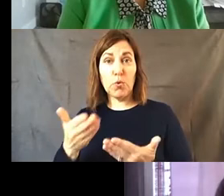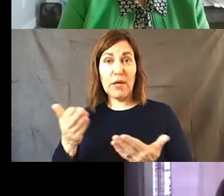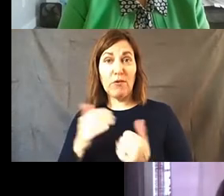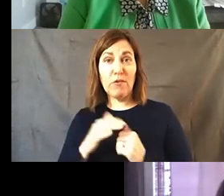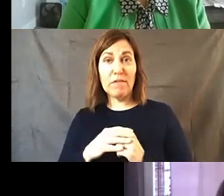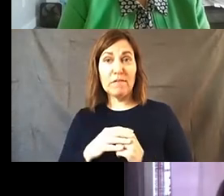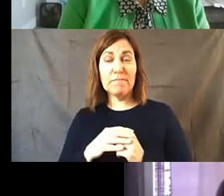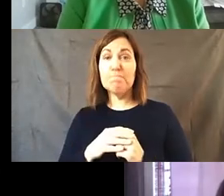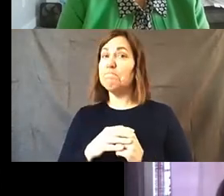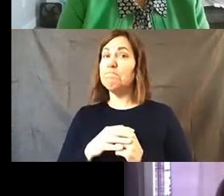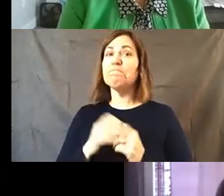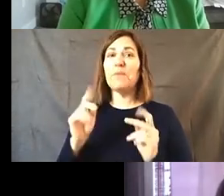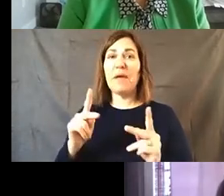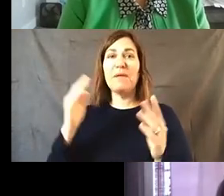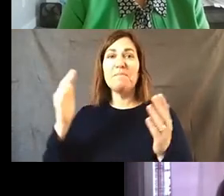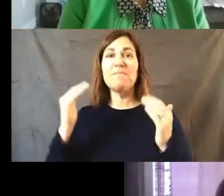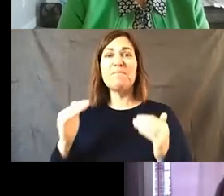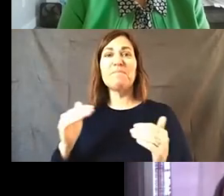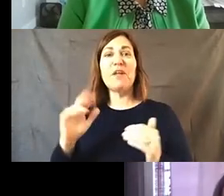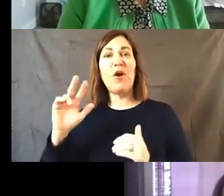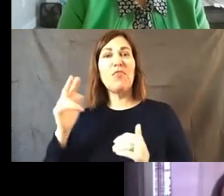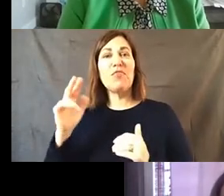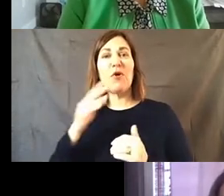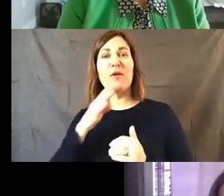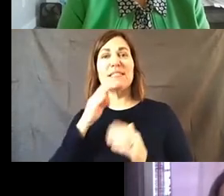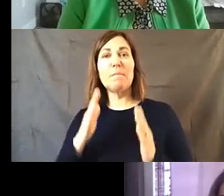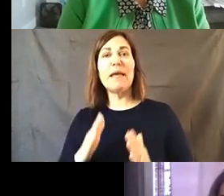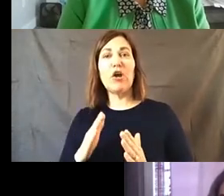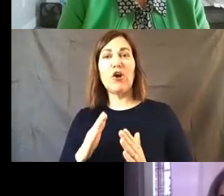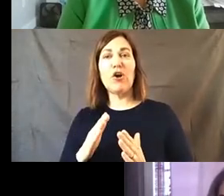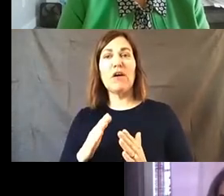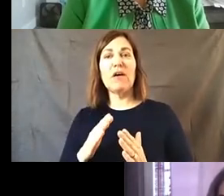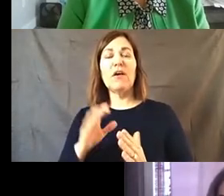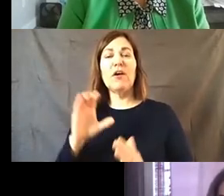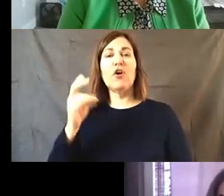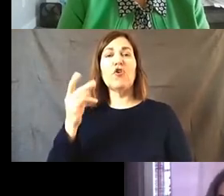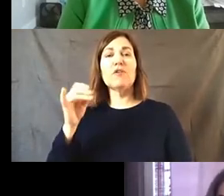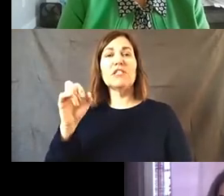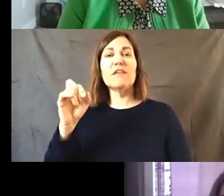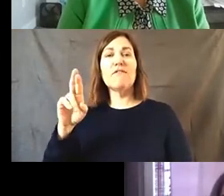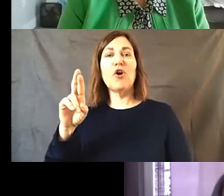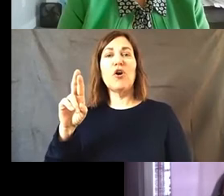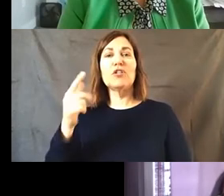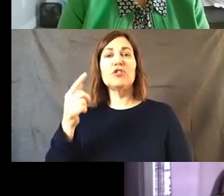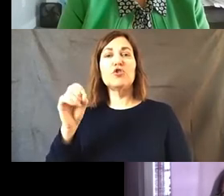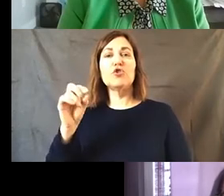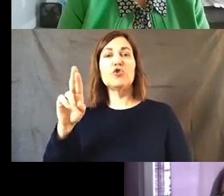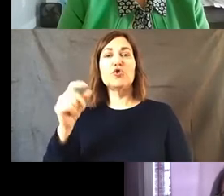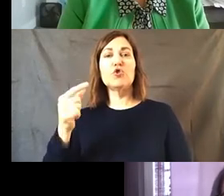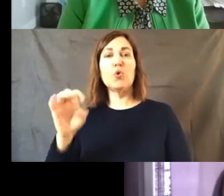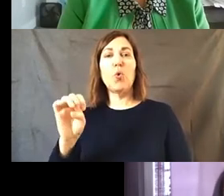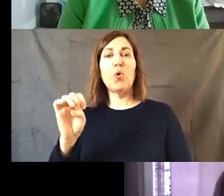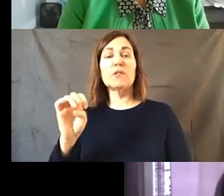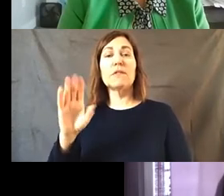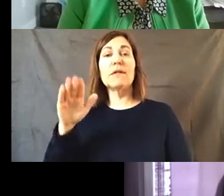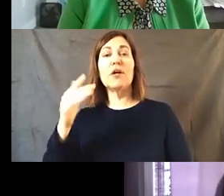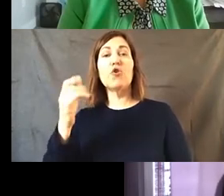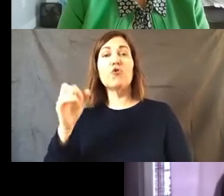All right. Our third speaker listed is Christopher George. Christopher, are you with